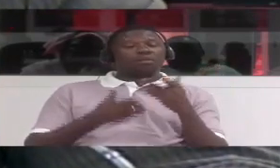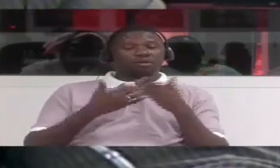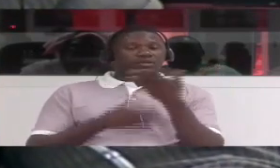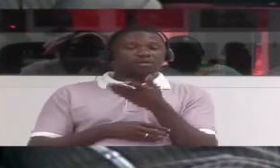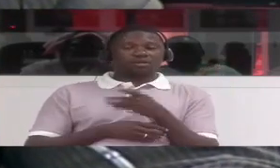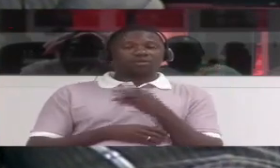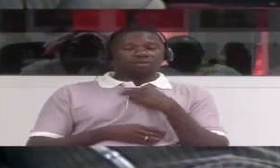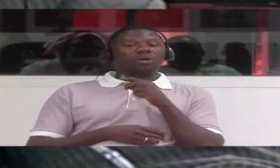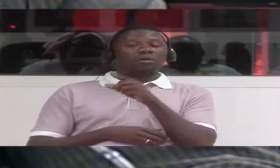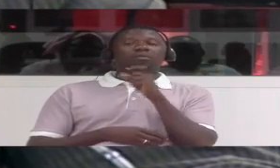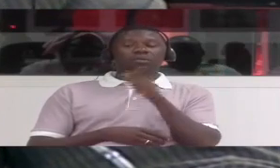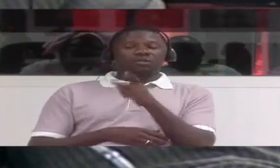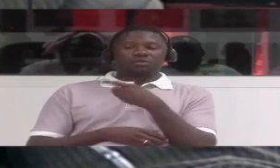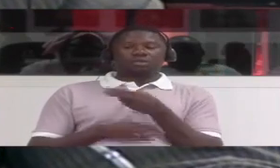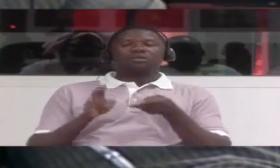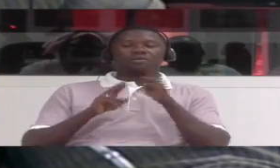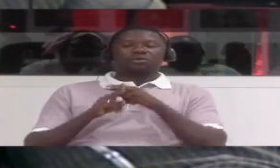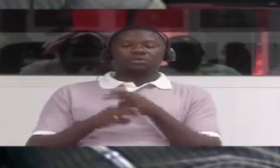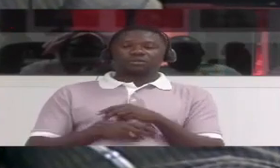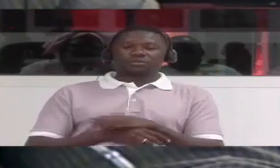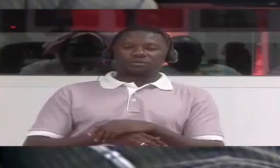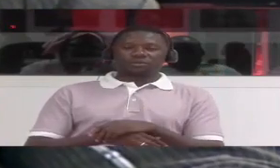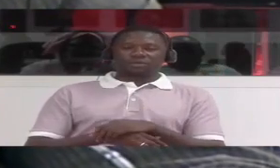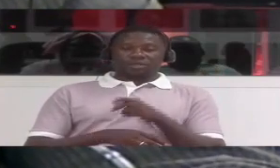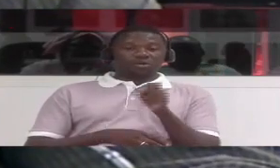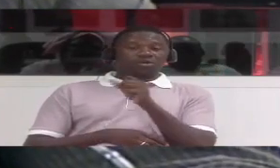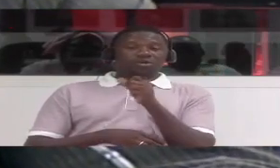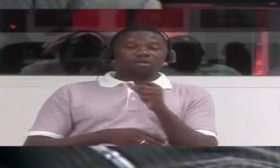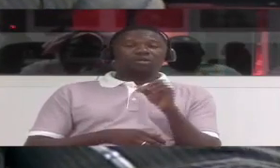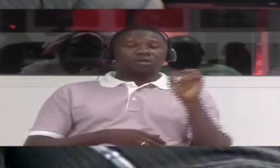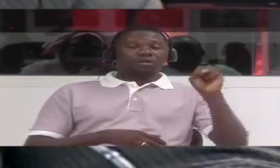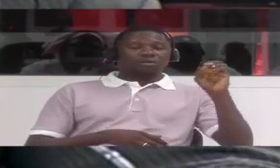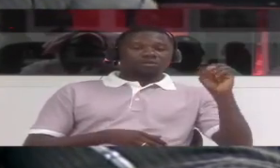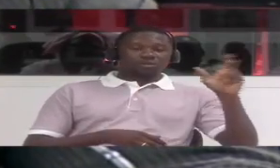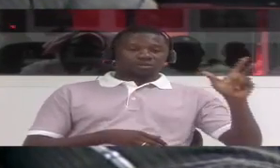reporting. That's different from the show whose driver took me